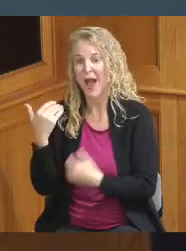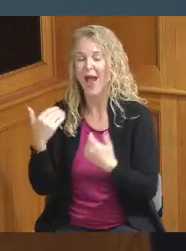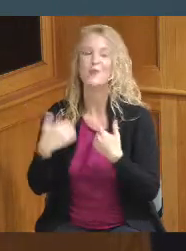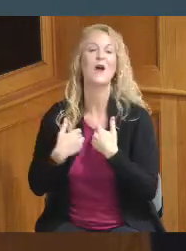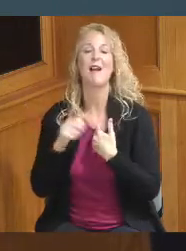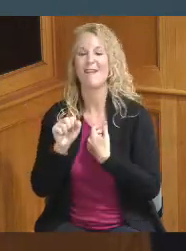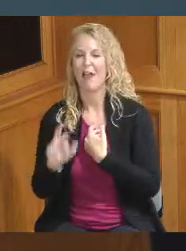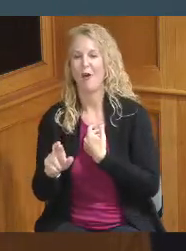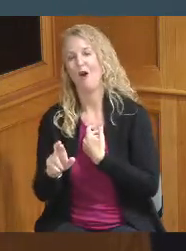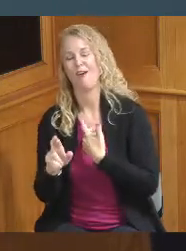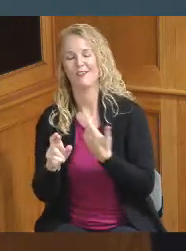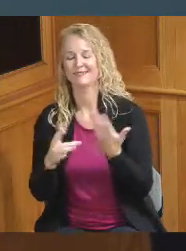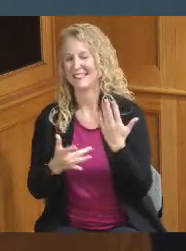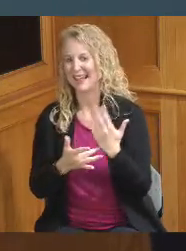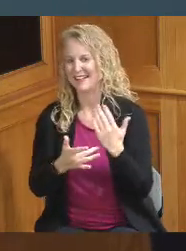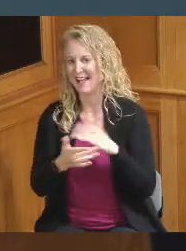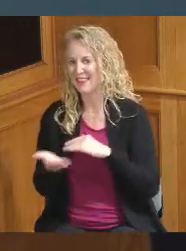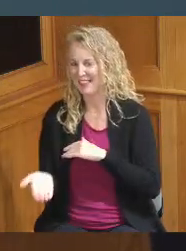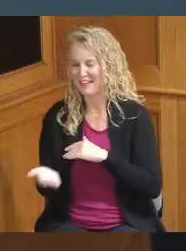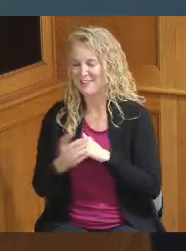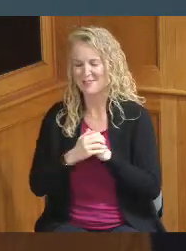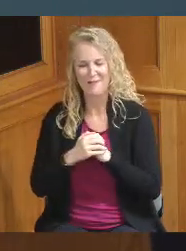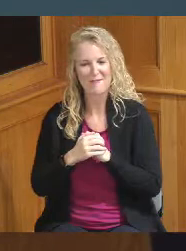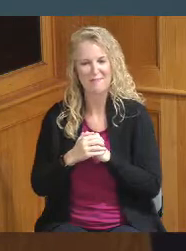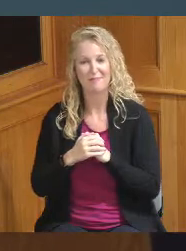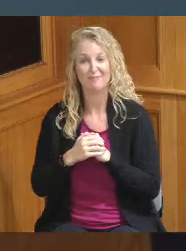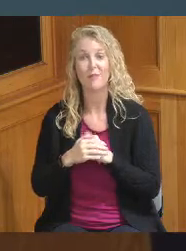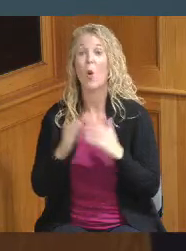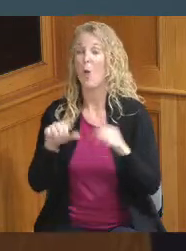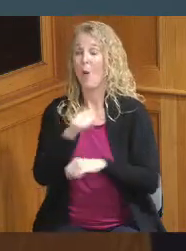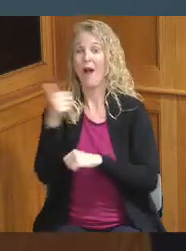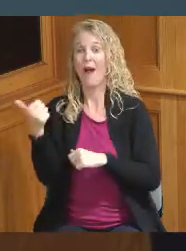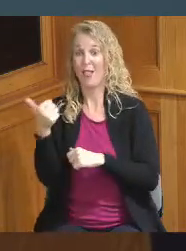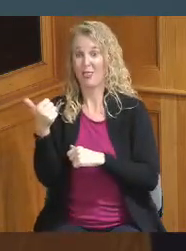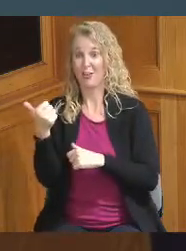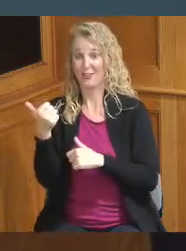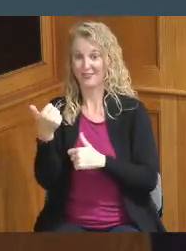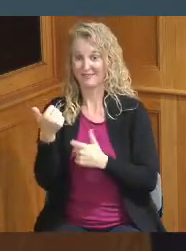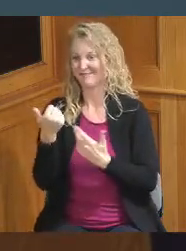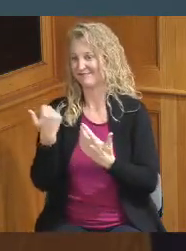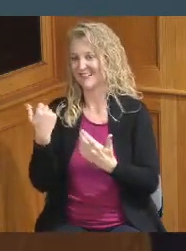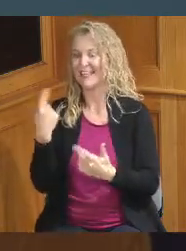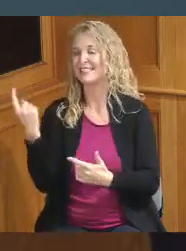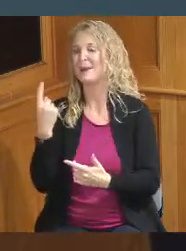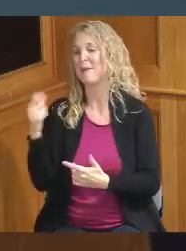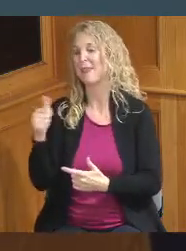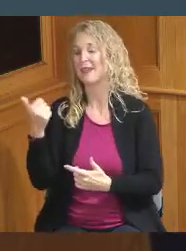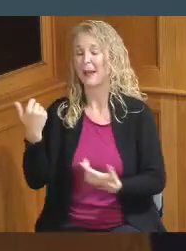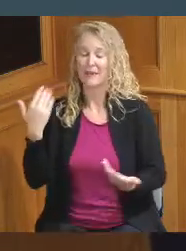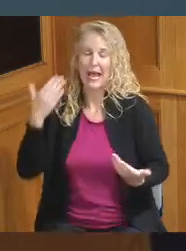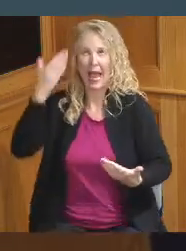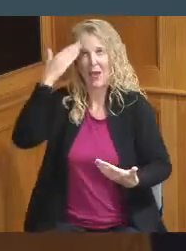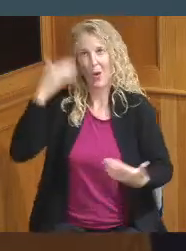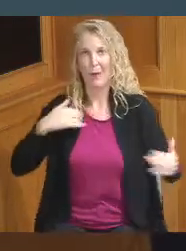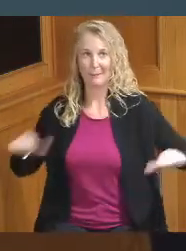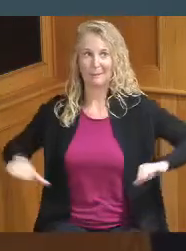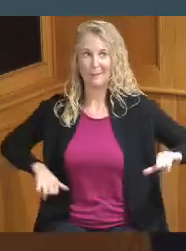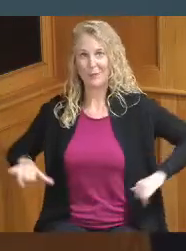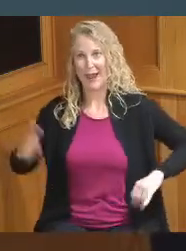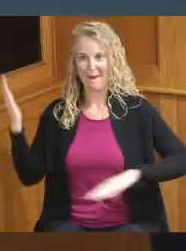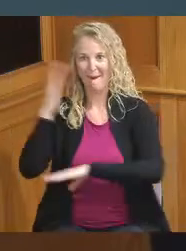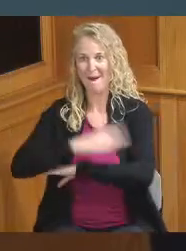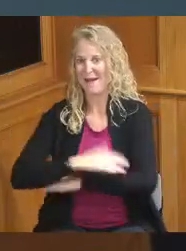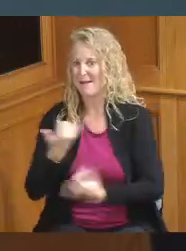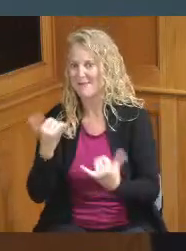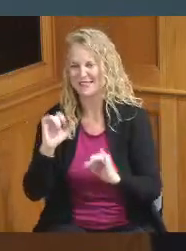technology that the Black Music Walk of Fame has. Another thing that only Hamilton County has. I don't want to keep bragging about Hamilton County, but you know, we